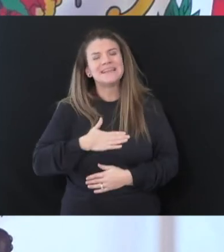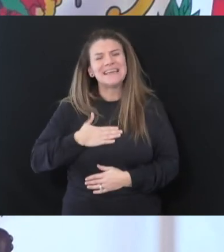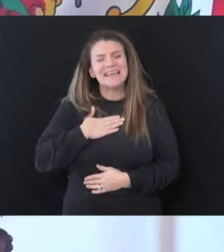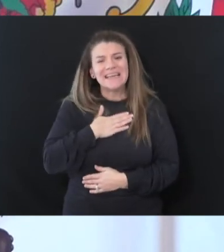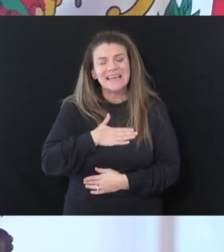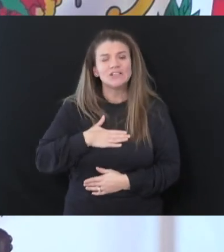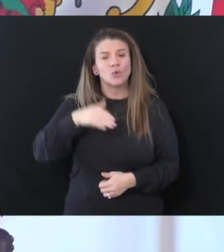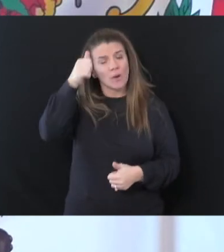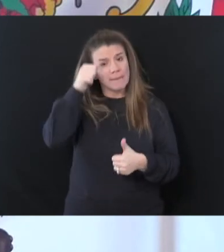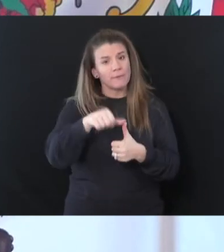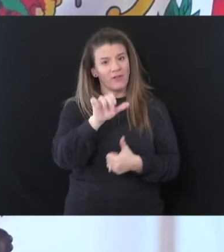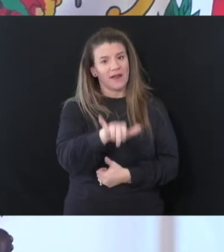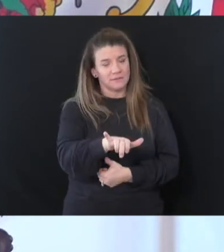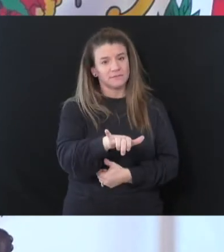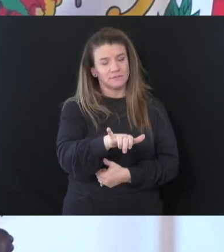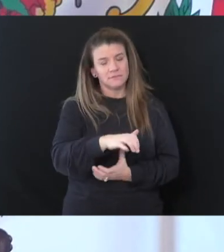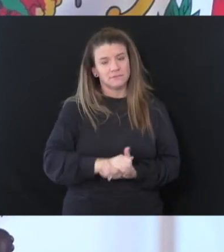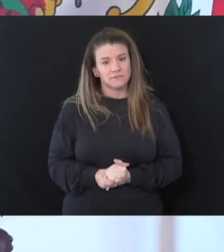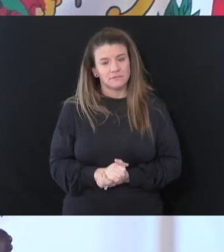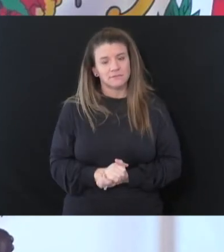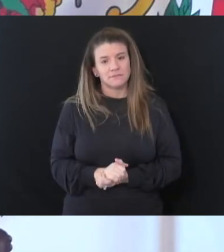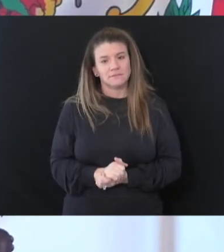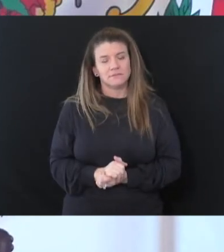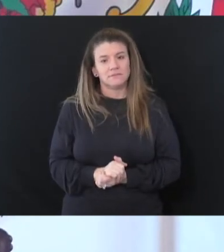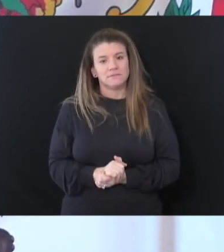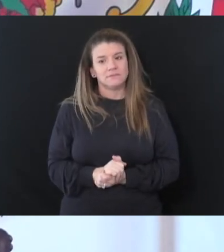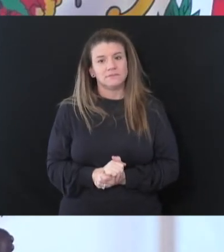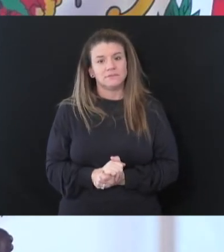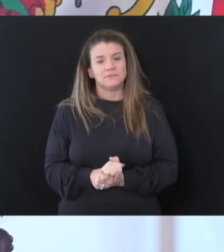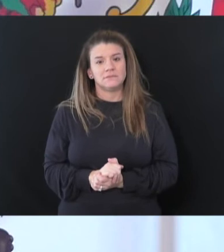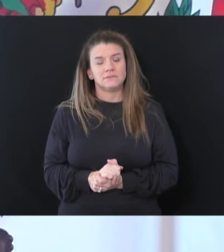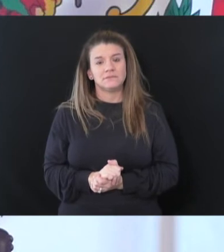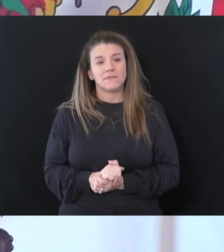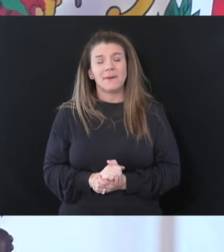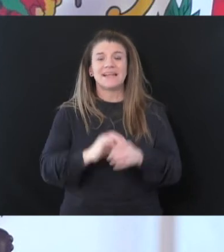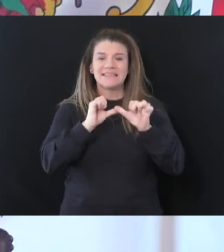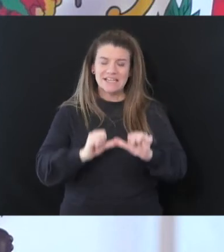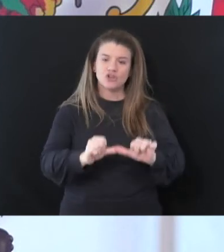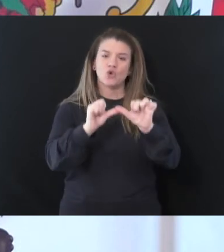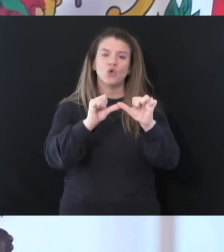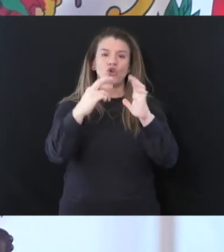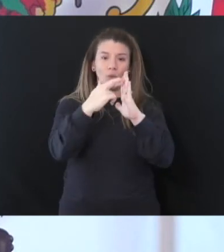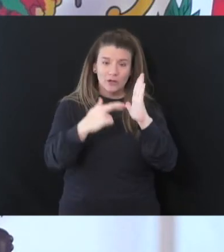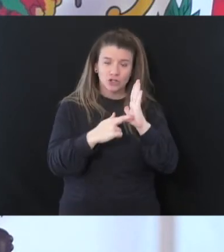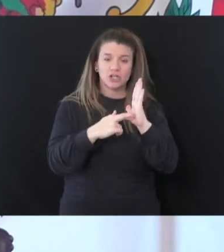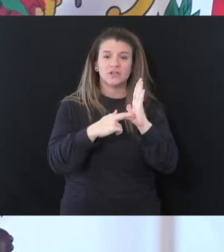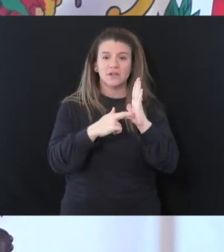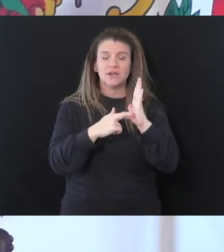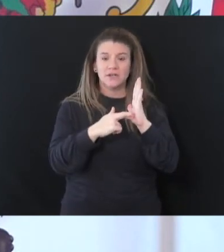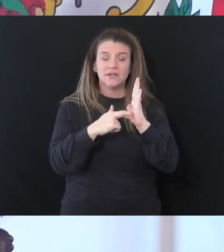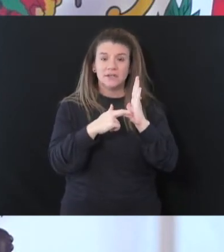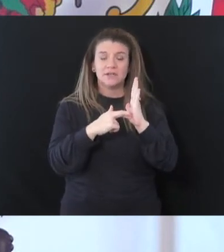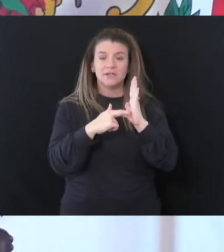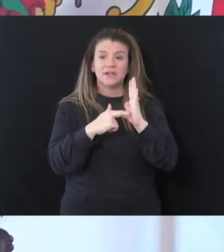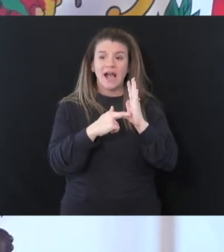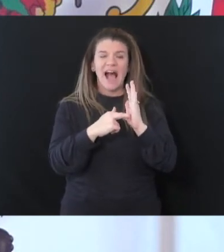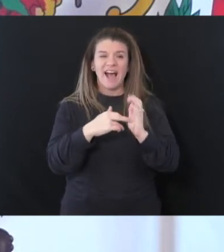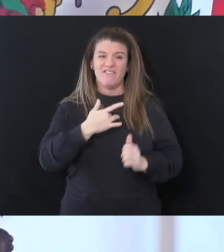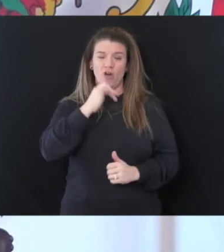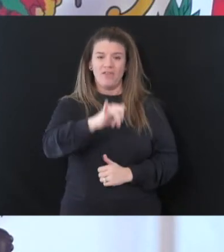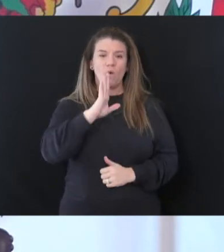please remember that, and you know, but to continue to register, it would, I think